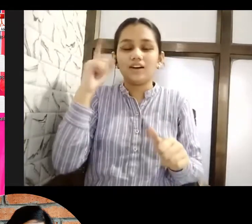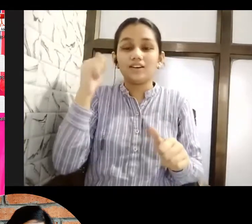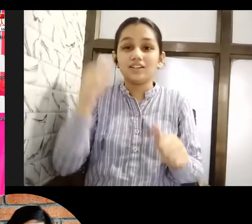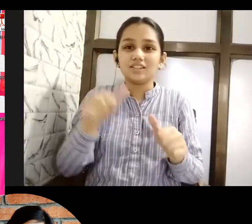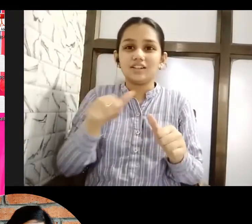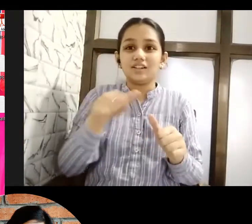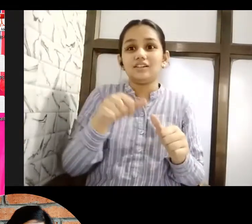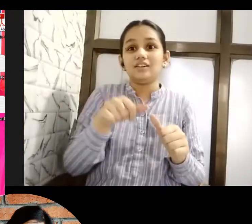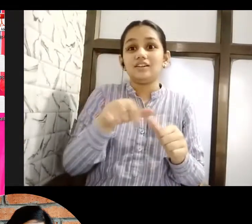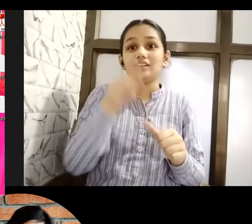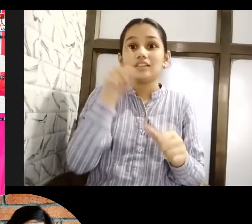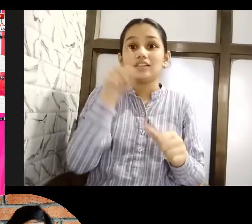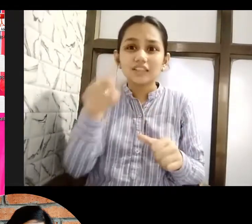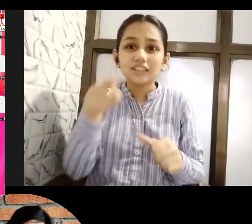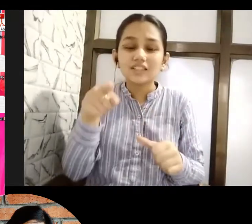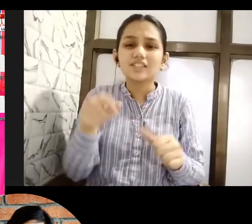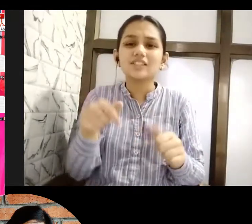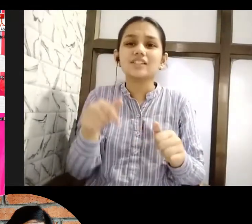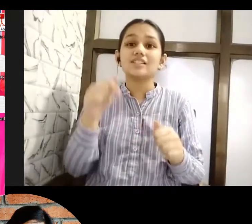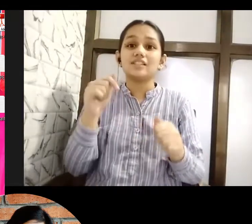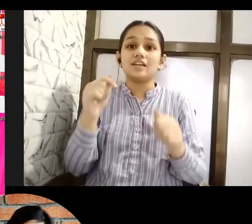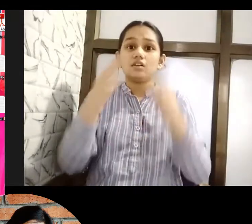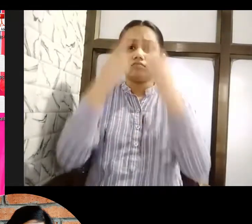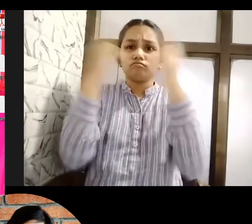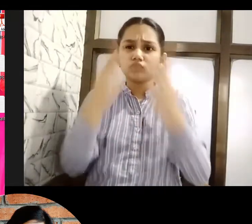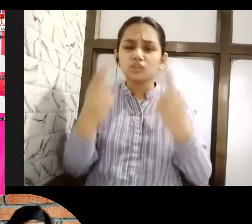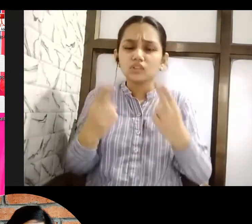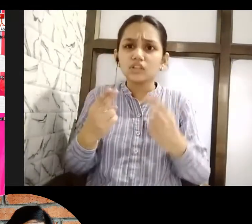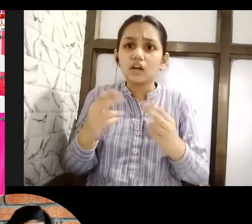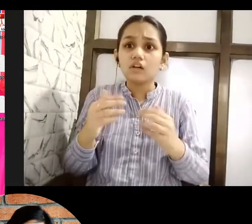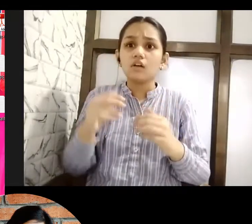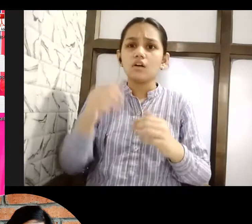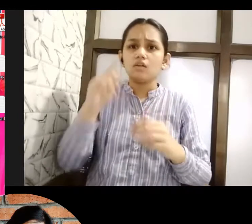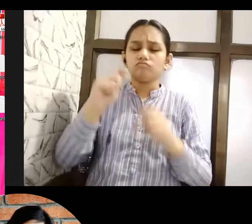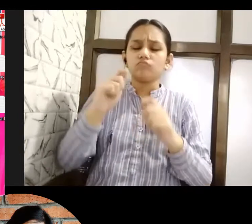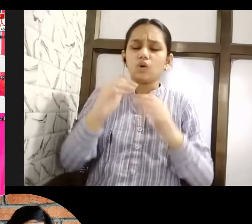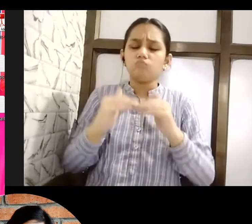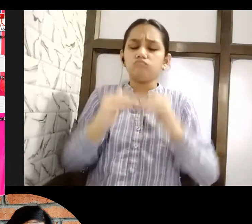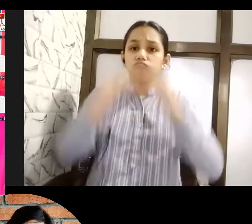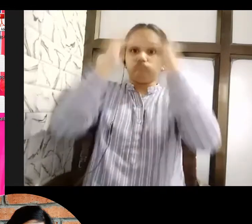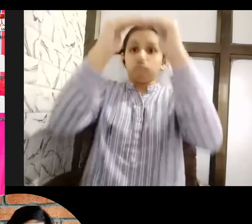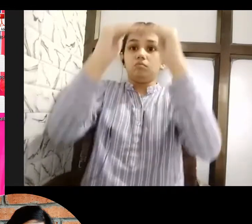by top professionals who work for Canva.